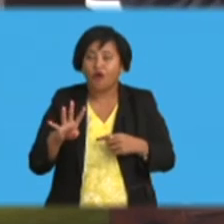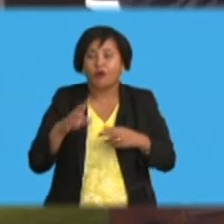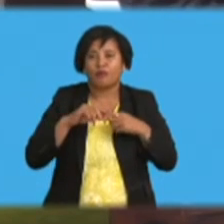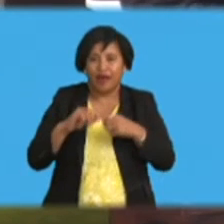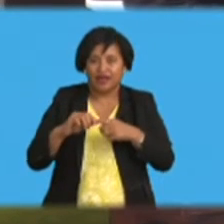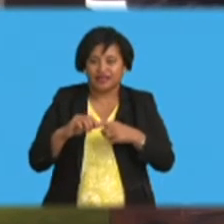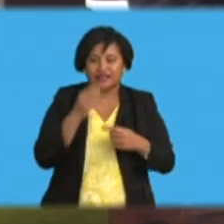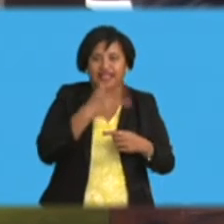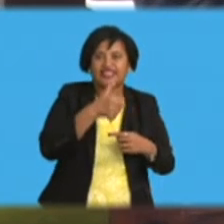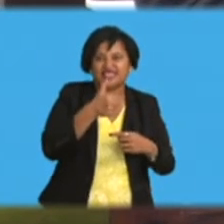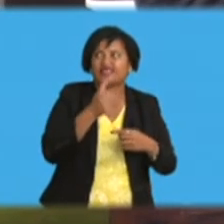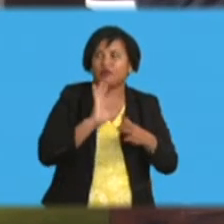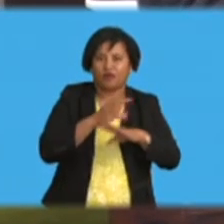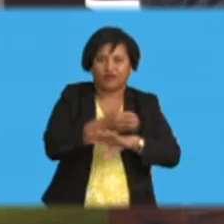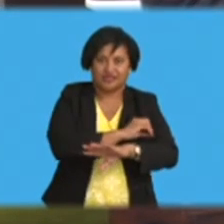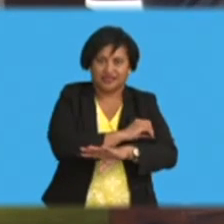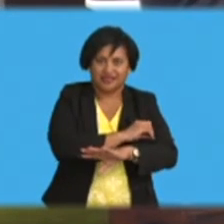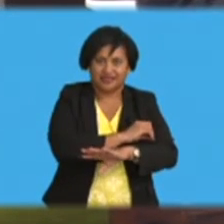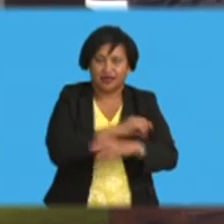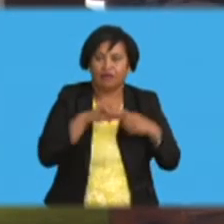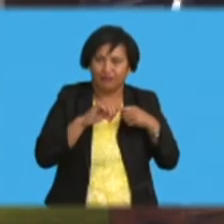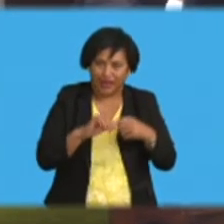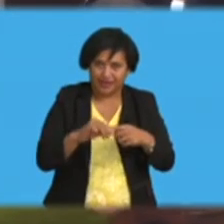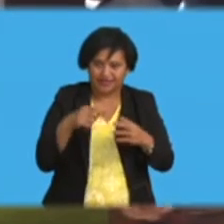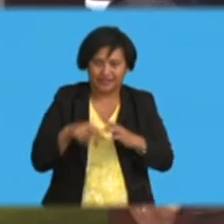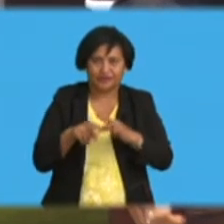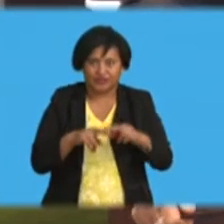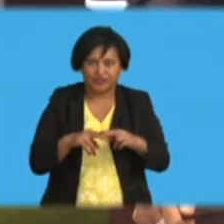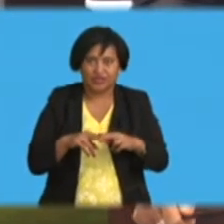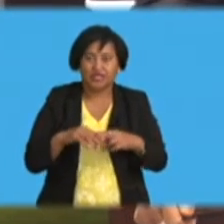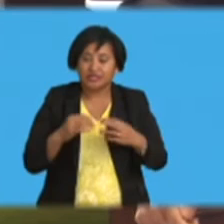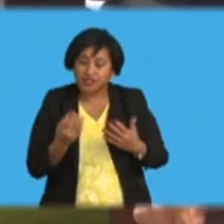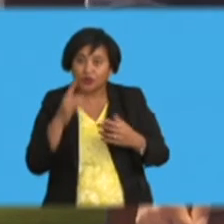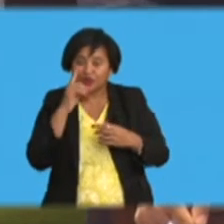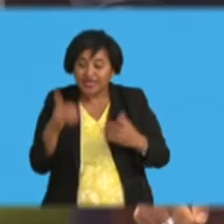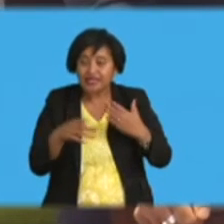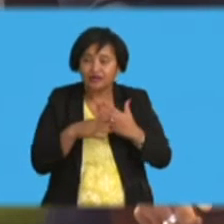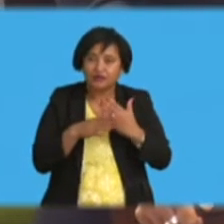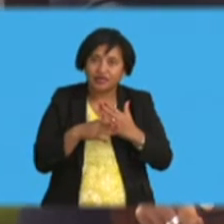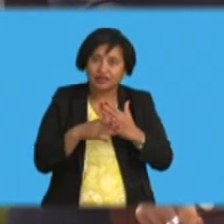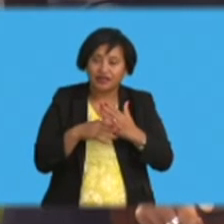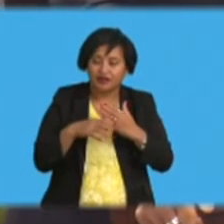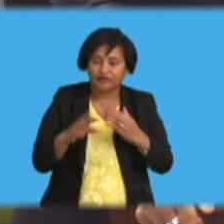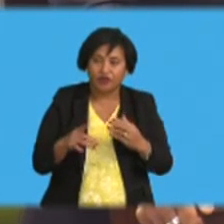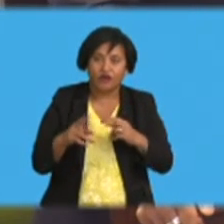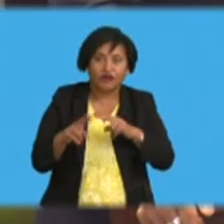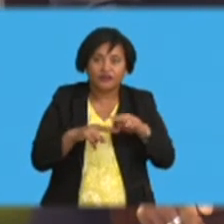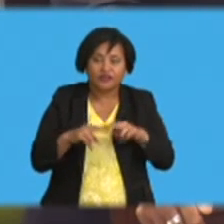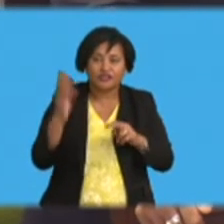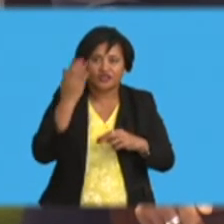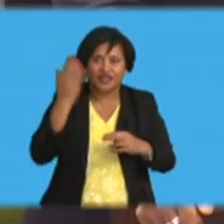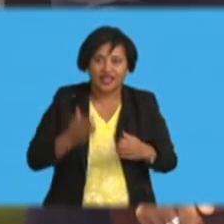96 are expatriates. Madam Speaker, given the paramount importance of safety in Fiji Airways operations and the quality of its pilots, one cannot understate